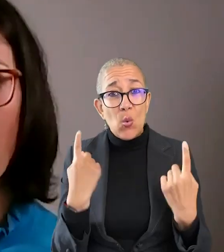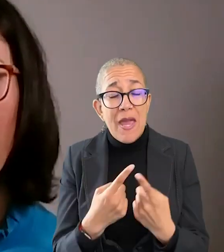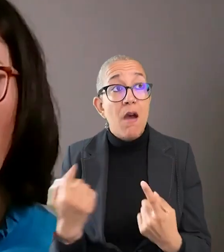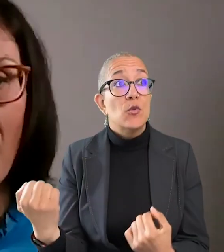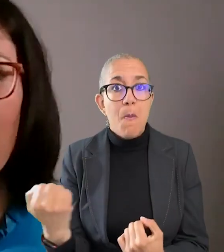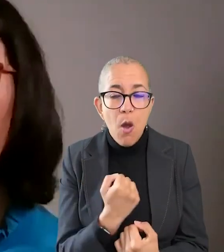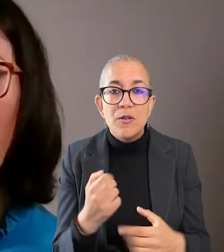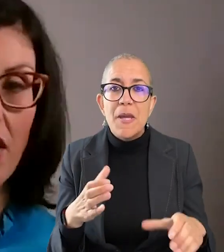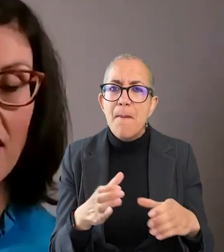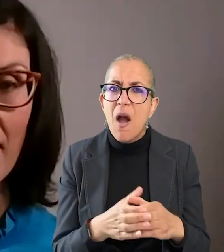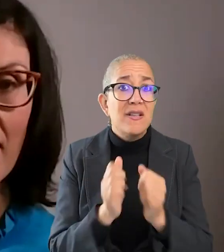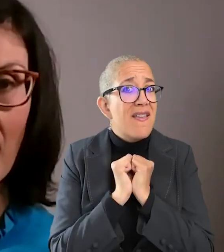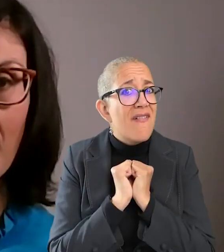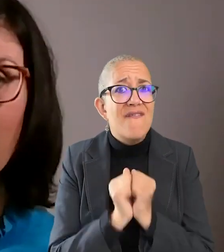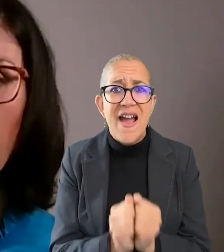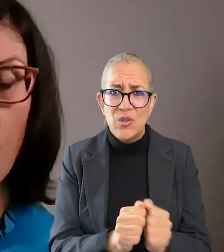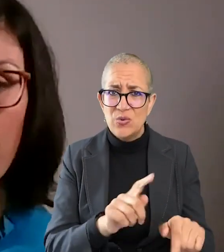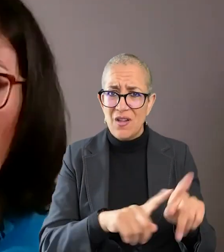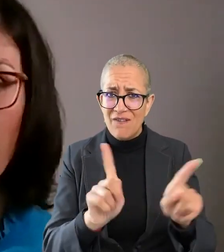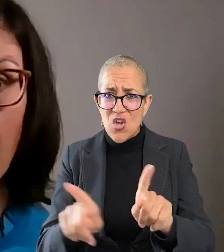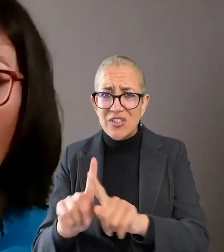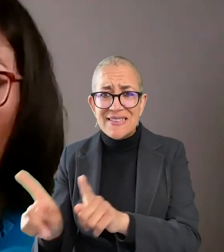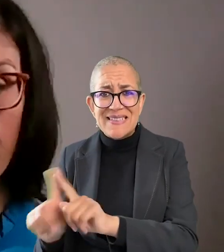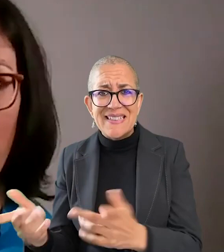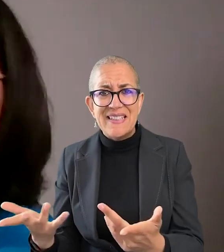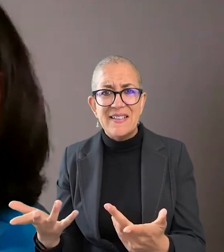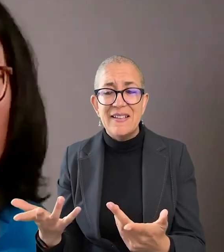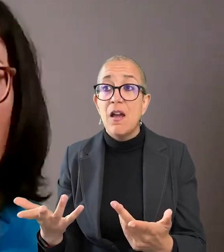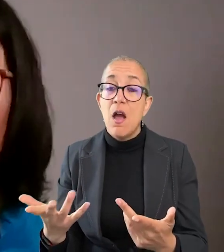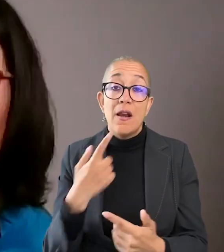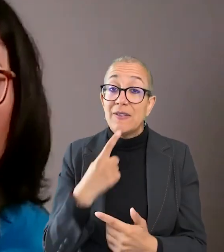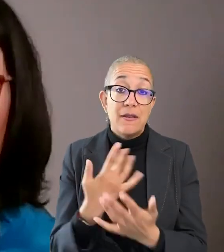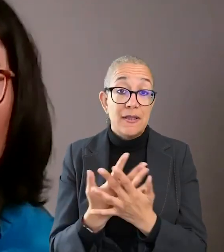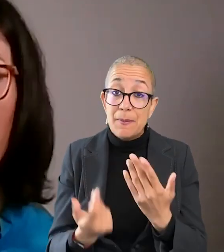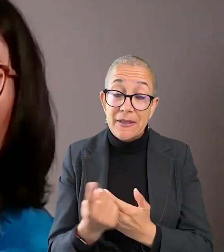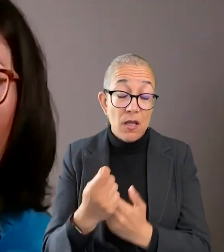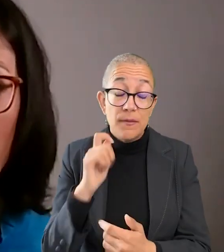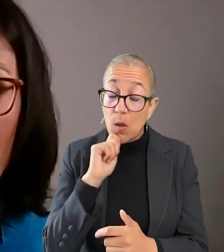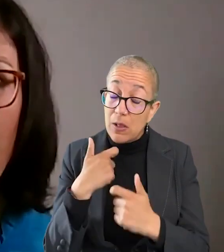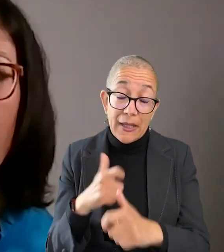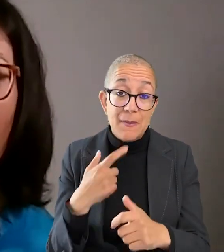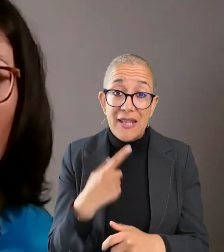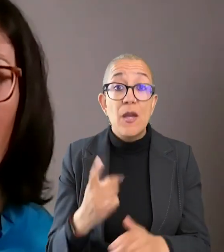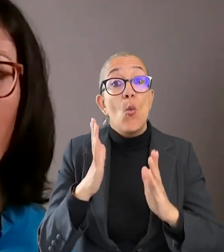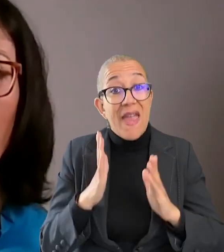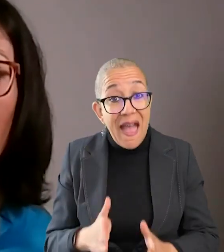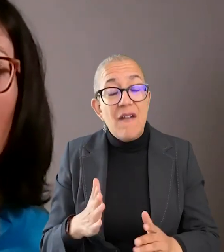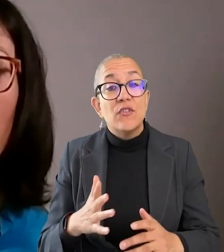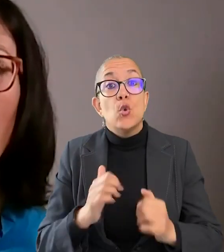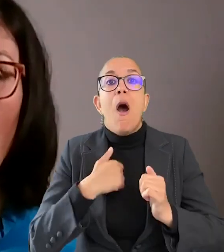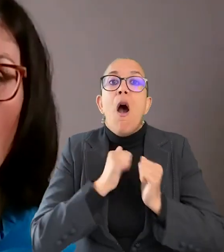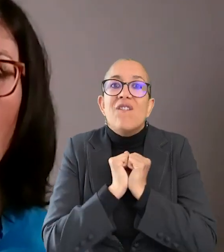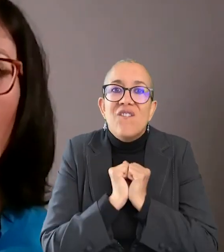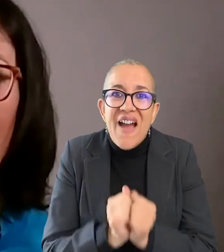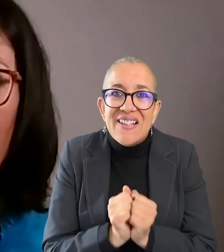a party that values diversity, and this comes right back to that core. I've said it a number of times, and I'll keep saying it. We have to live our values, and we